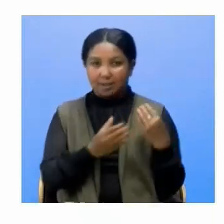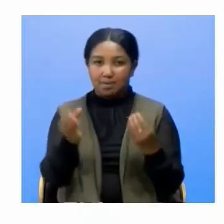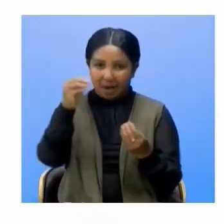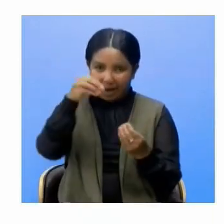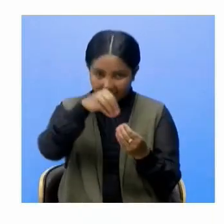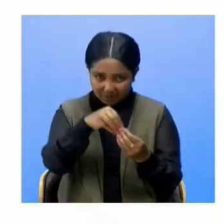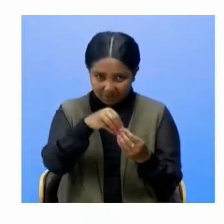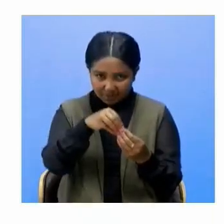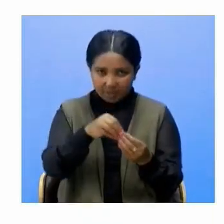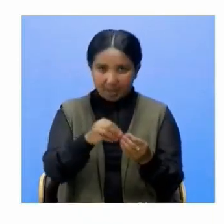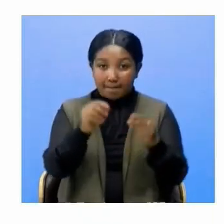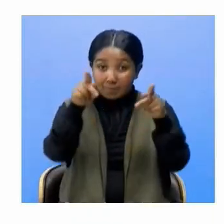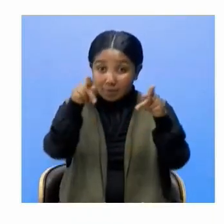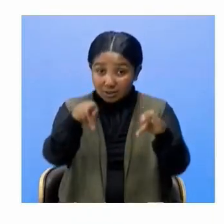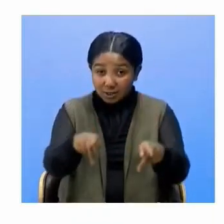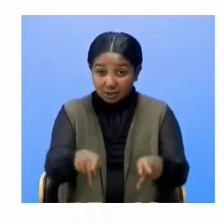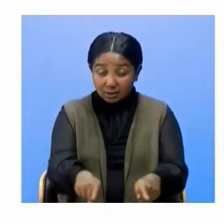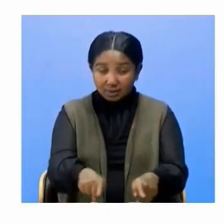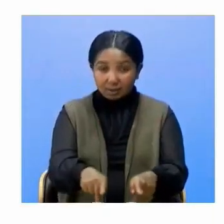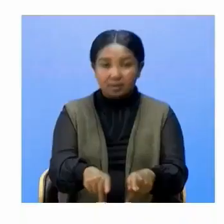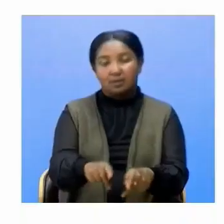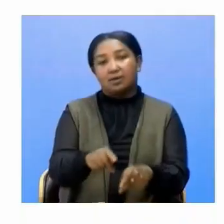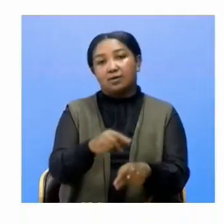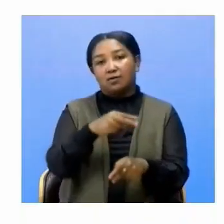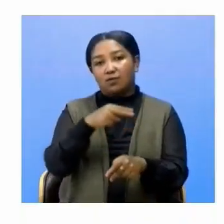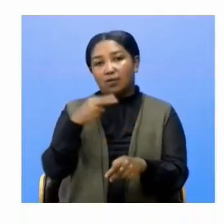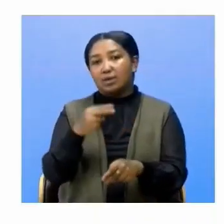and the present auxiliaries like